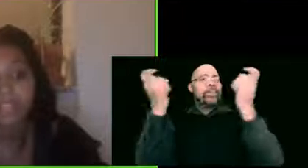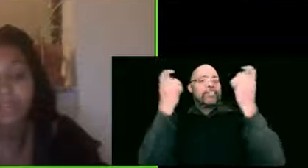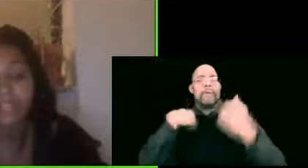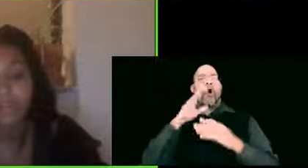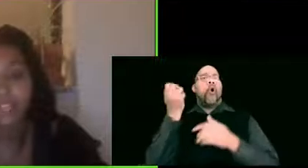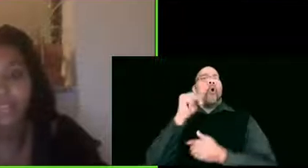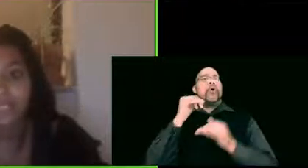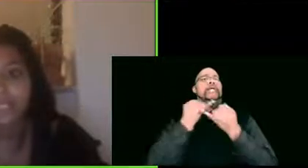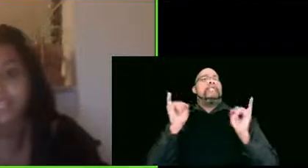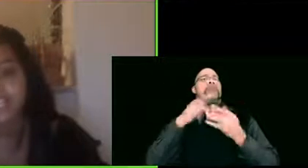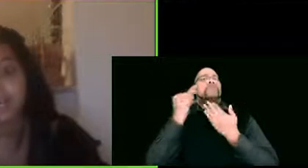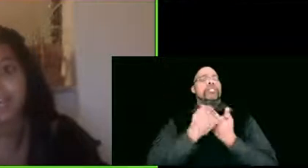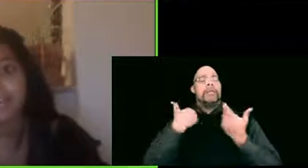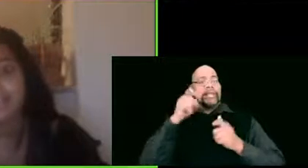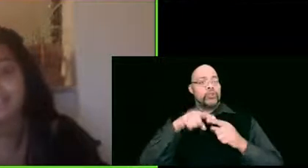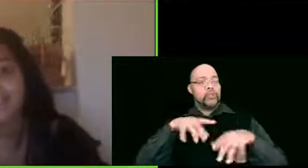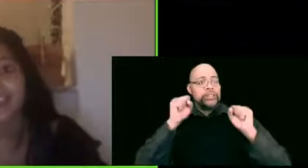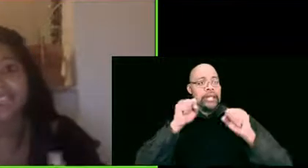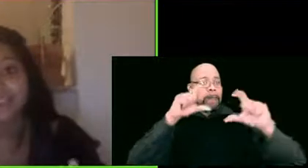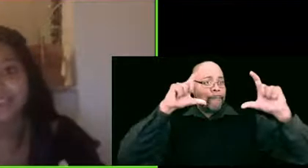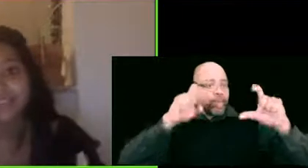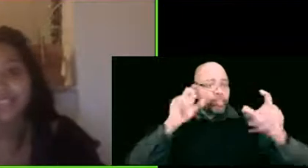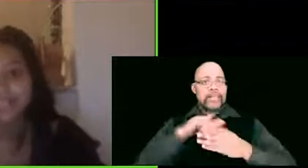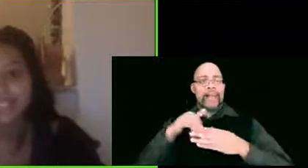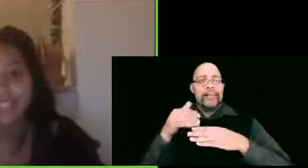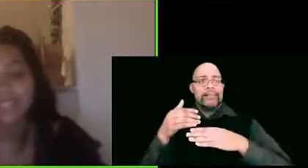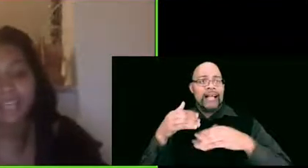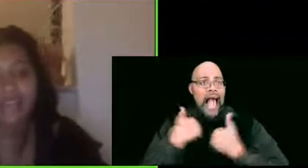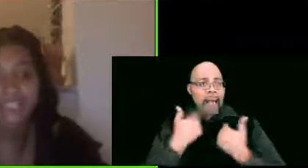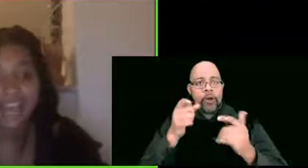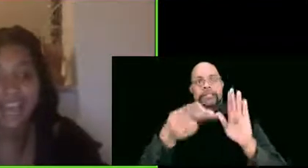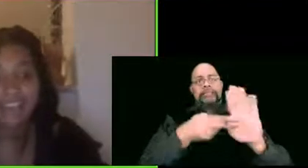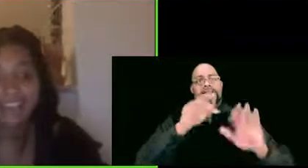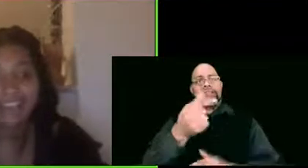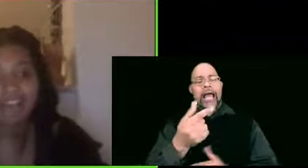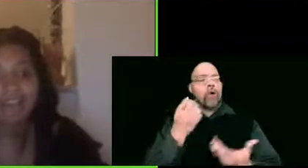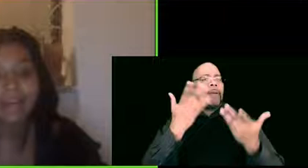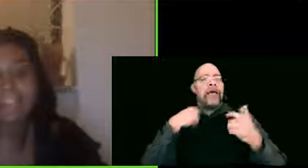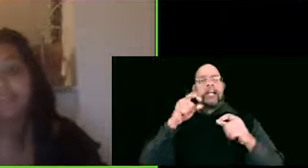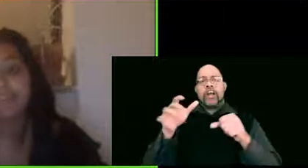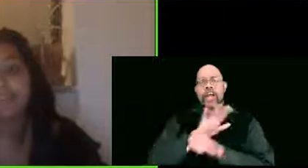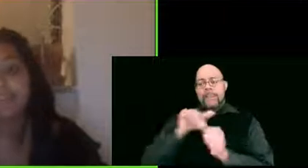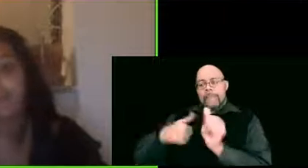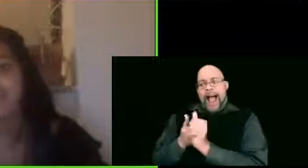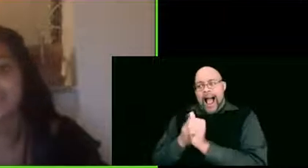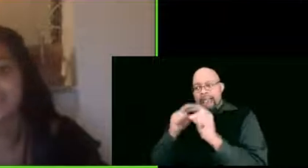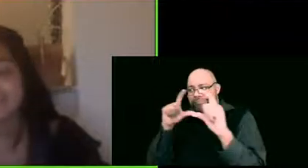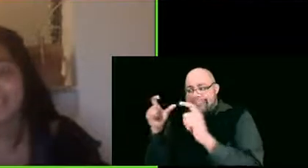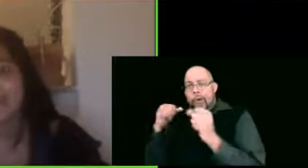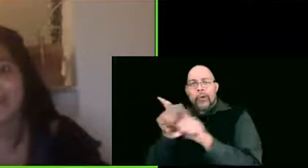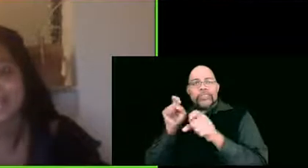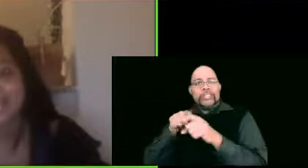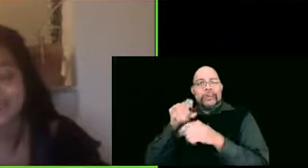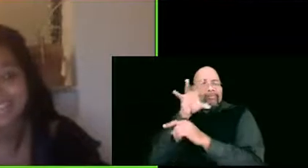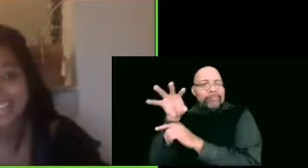or for my own independent projects. So I might need to take ID photos of the species that they're going to tag, or I might need to be covering behind the scenes,